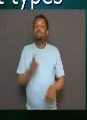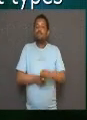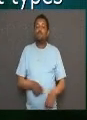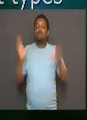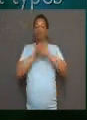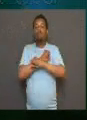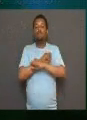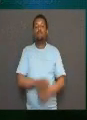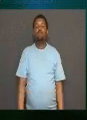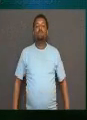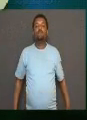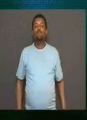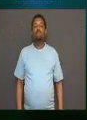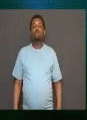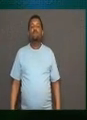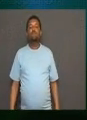Time's up!